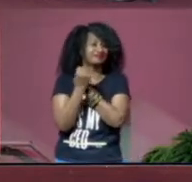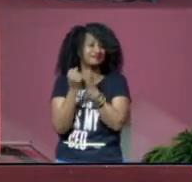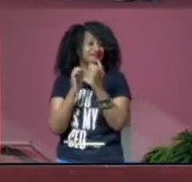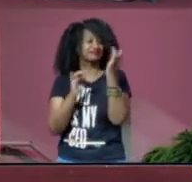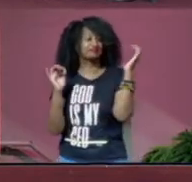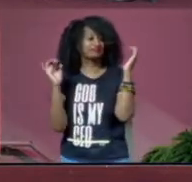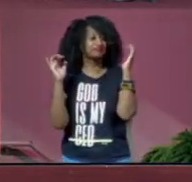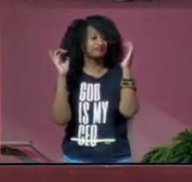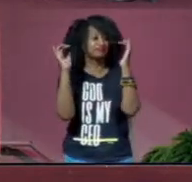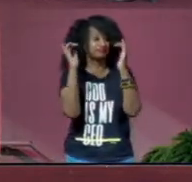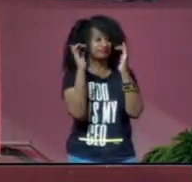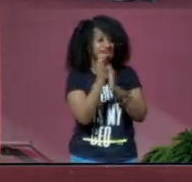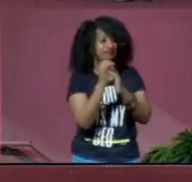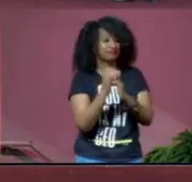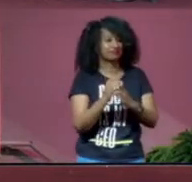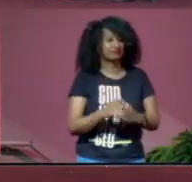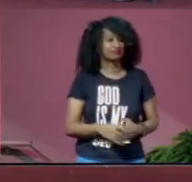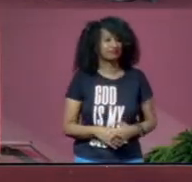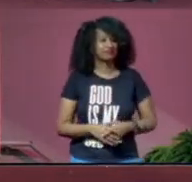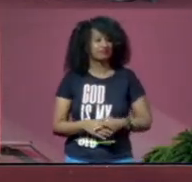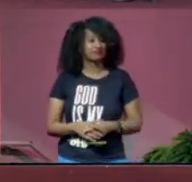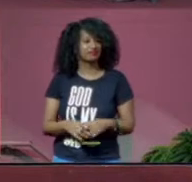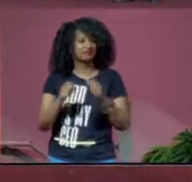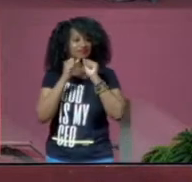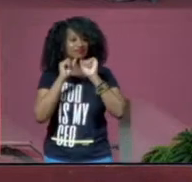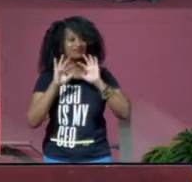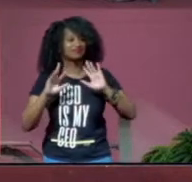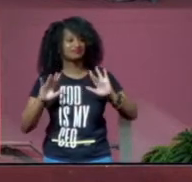Lord Jesus, hey,